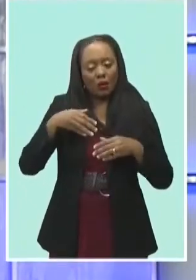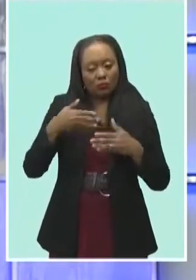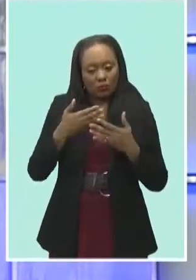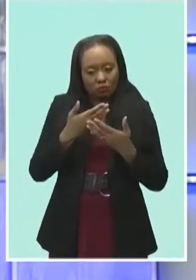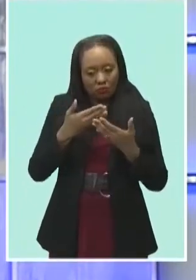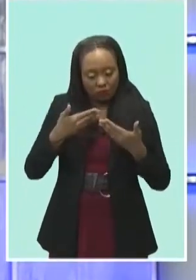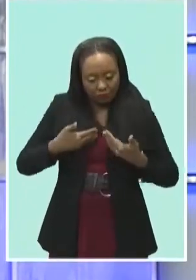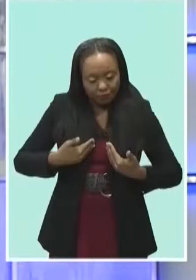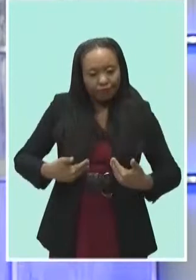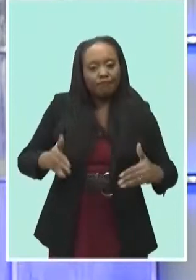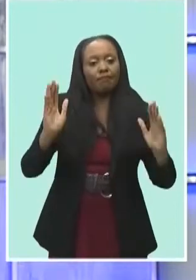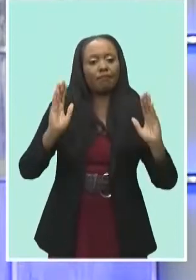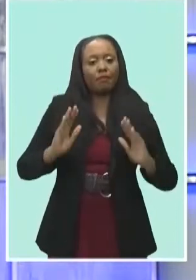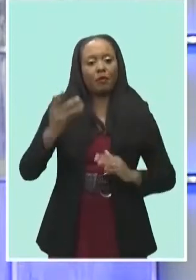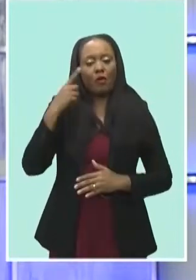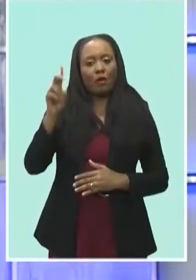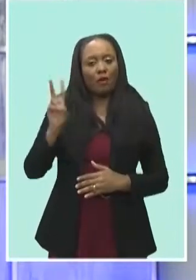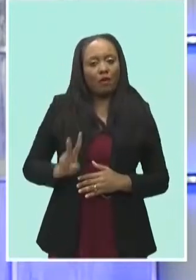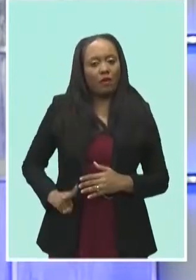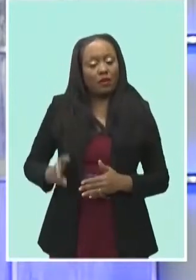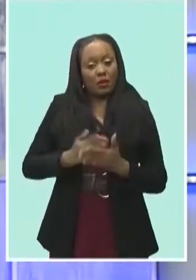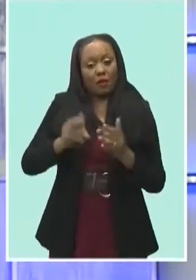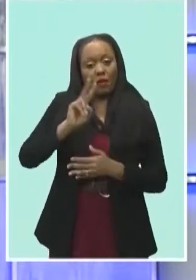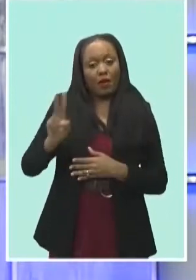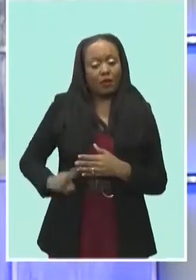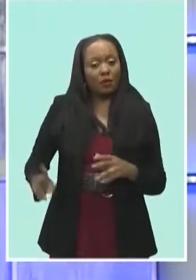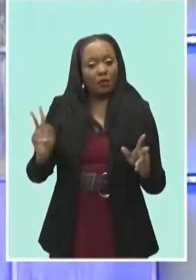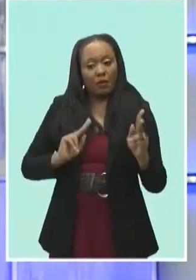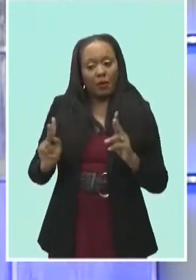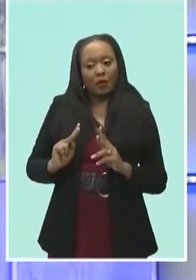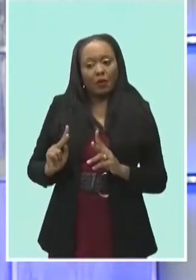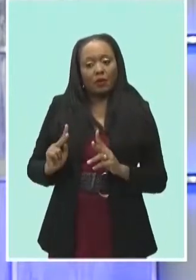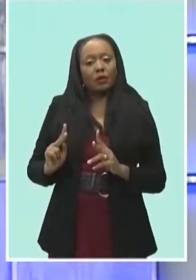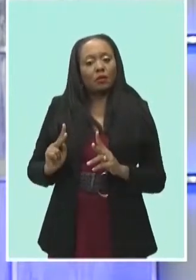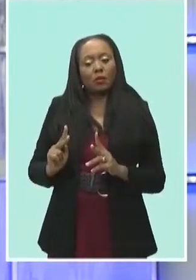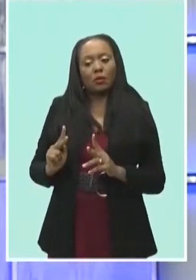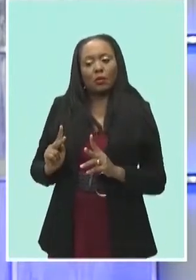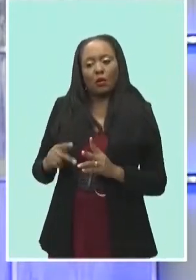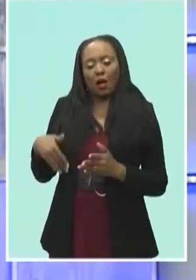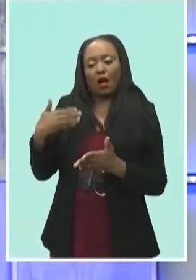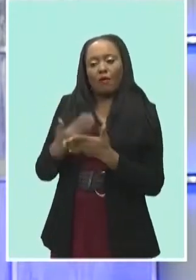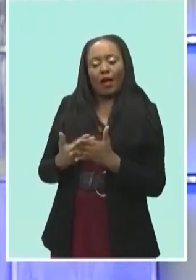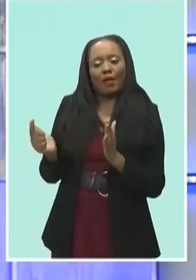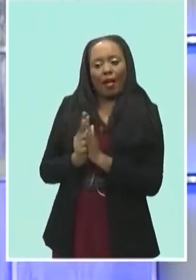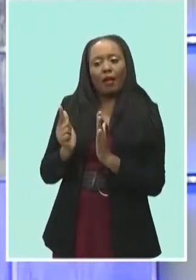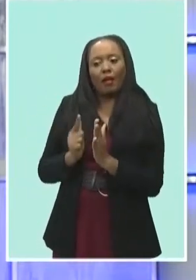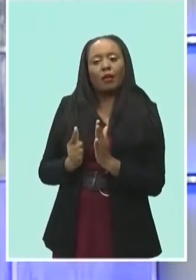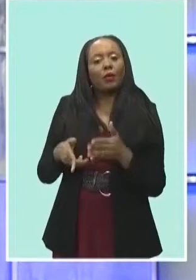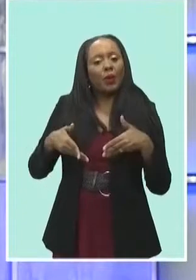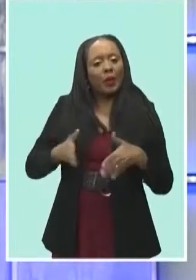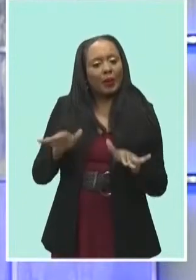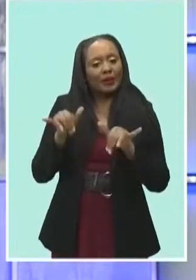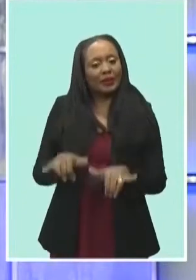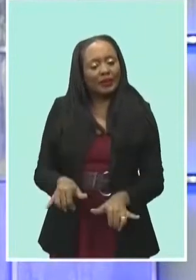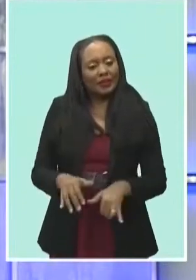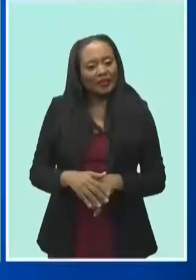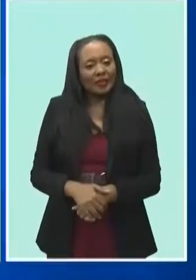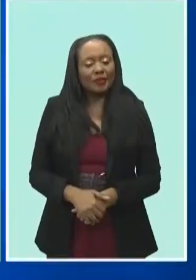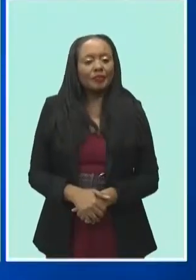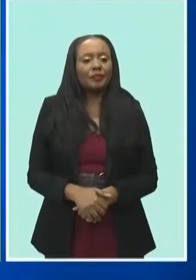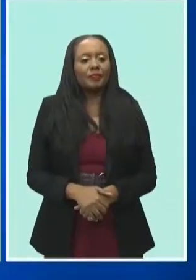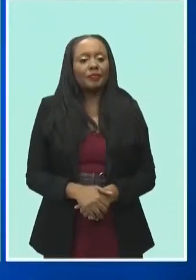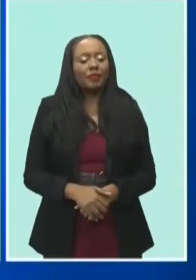Venezuelan migrants have been given permission to stay in the Twin Island Republic. We get more in this TV6 report.